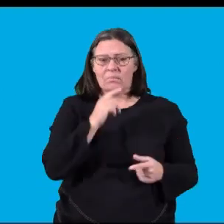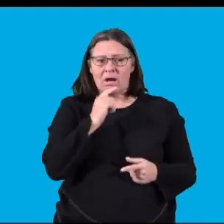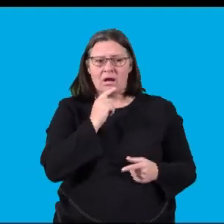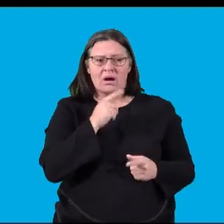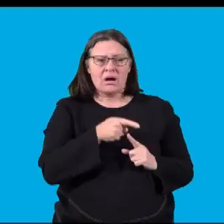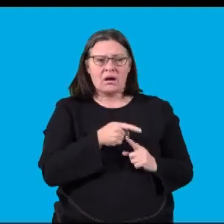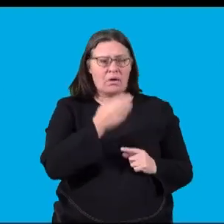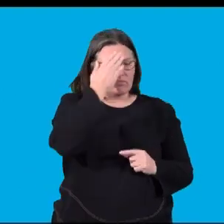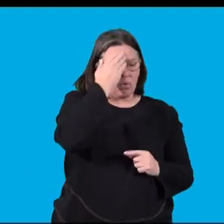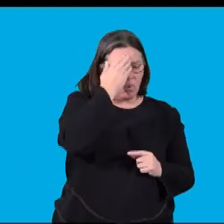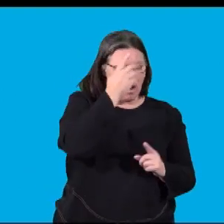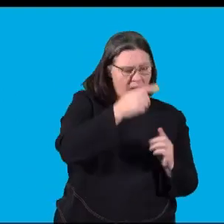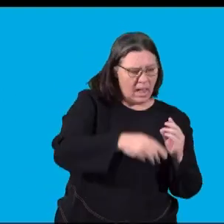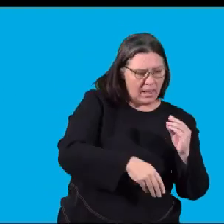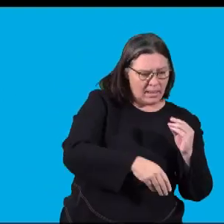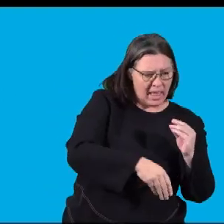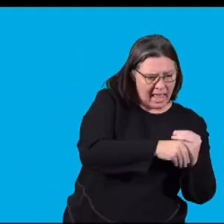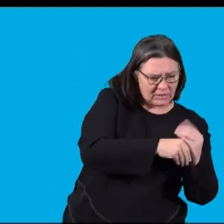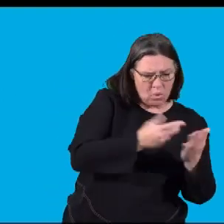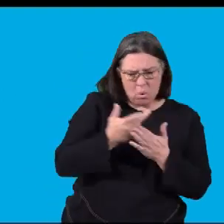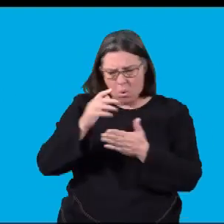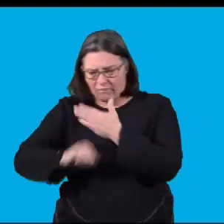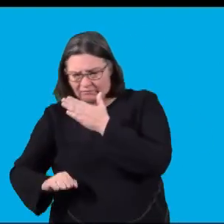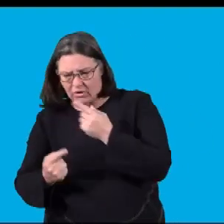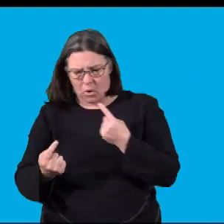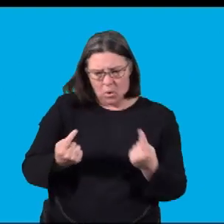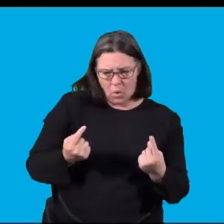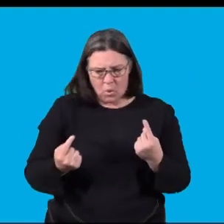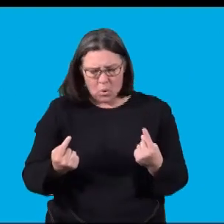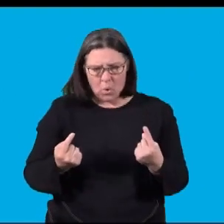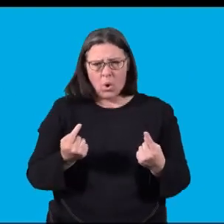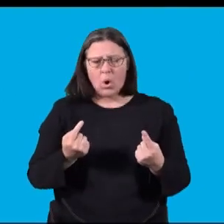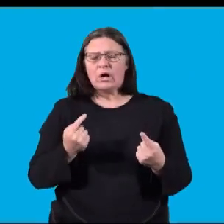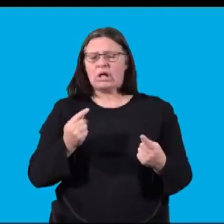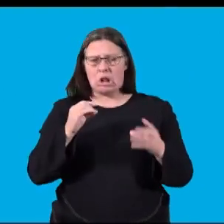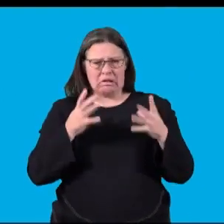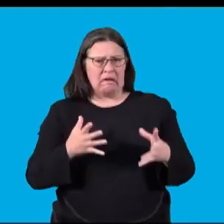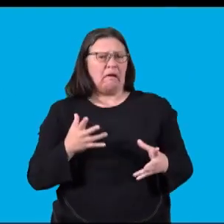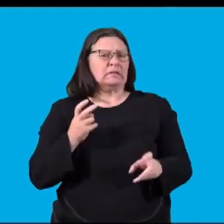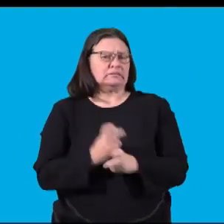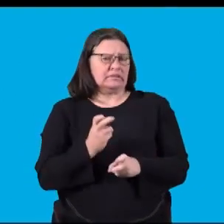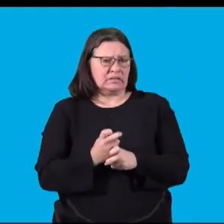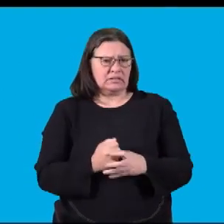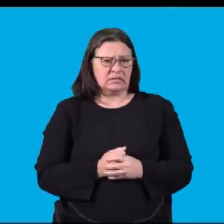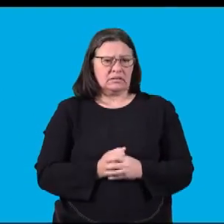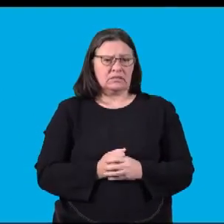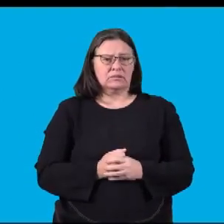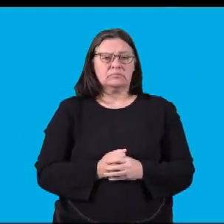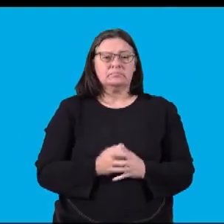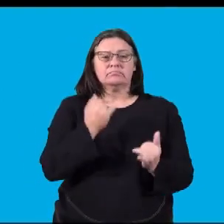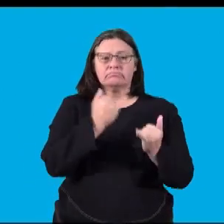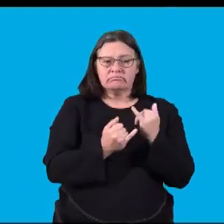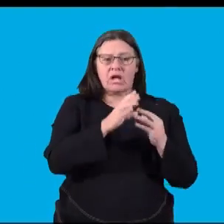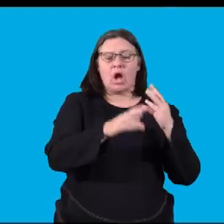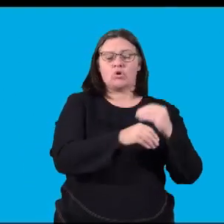Not knowing the correct signs, whether I must add or subtract, are some of the challenges that learners do face. And